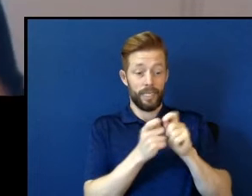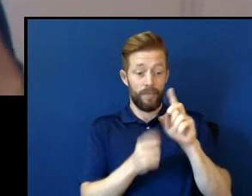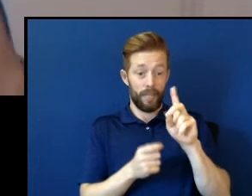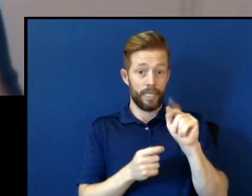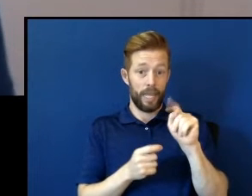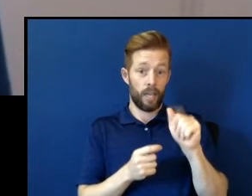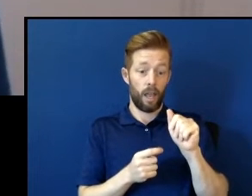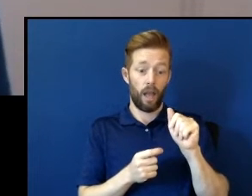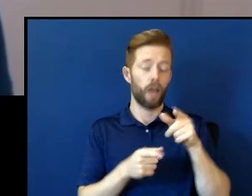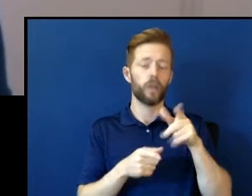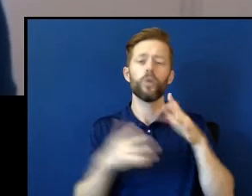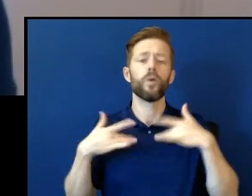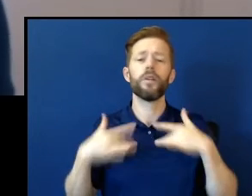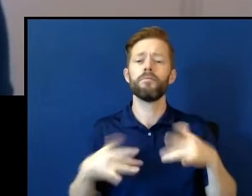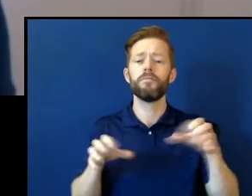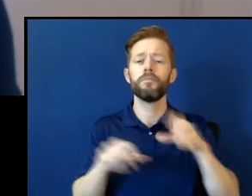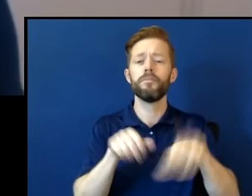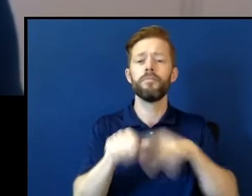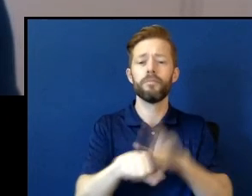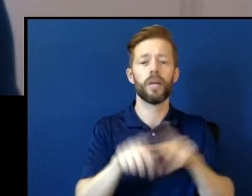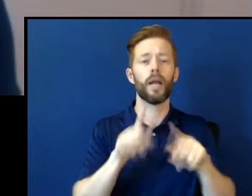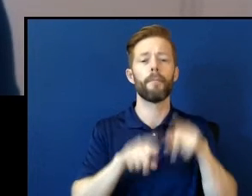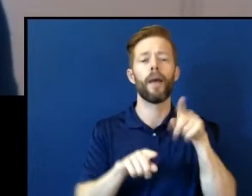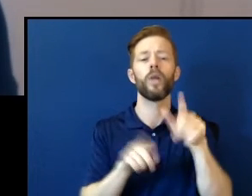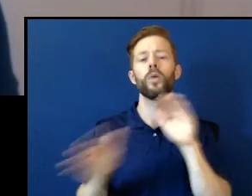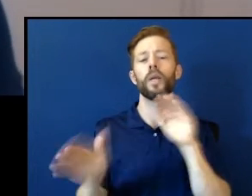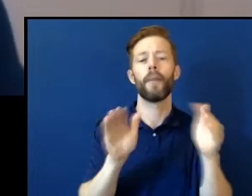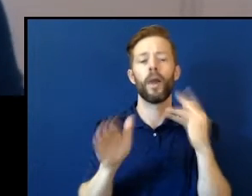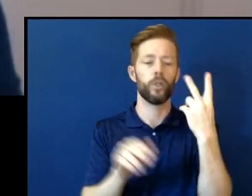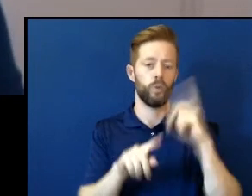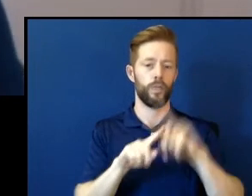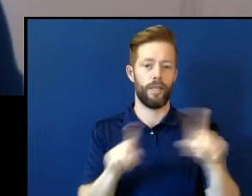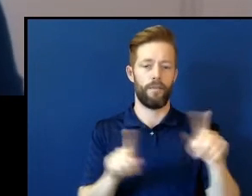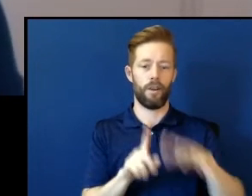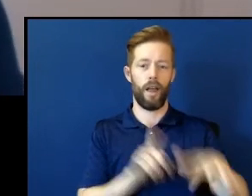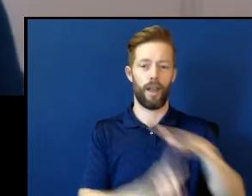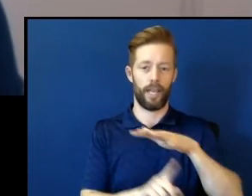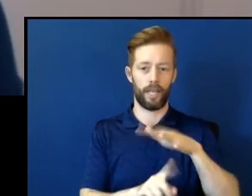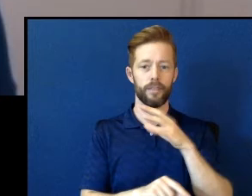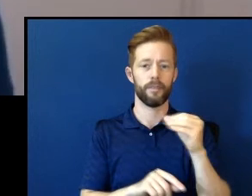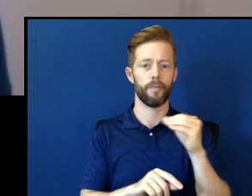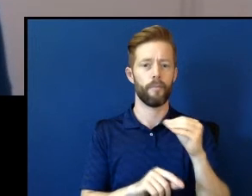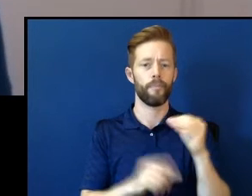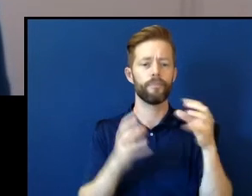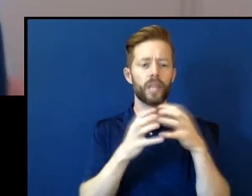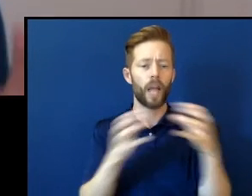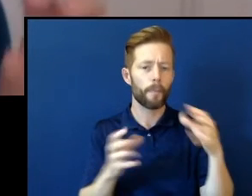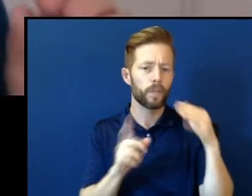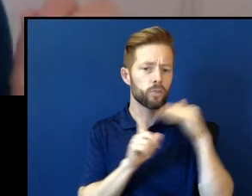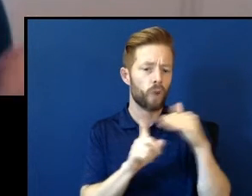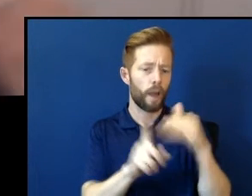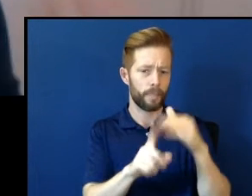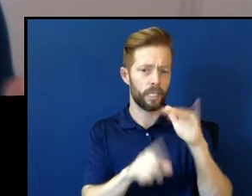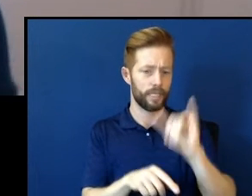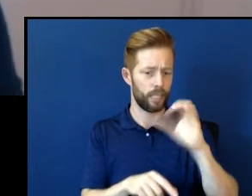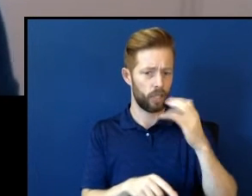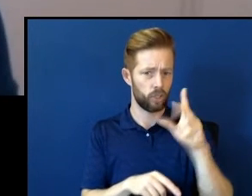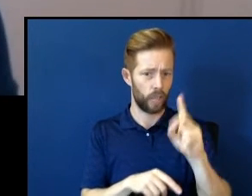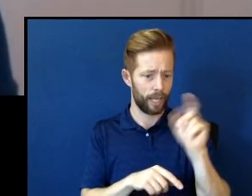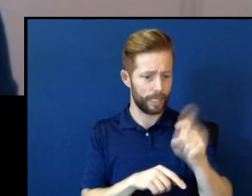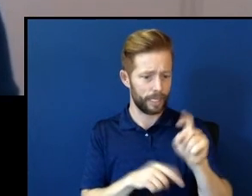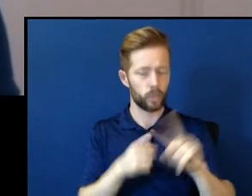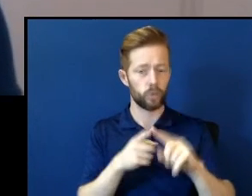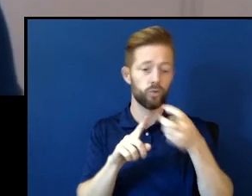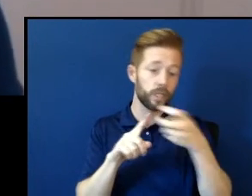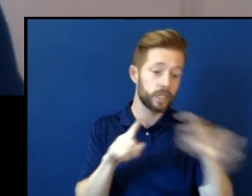so taking the specific data that you would do normally, but you're comparing two different contexts, and how much prompting